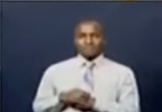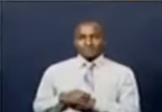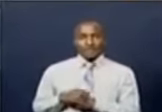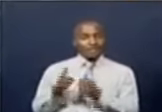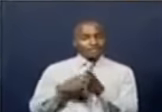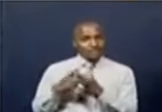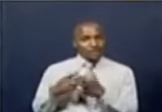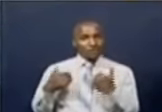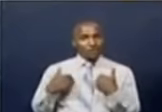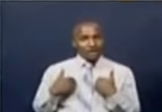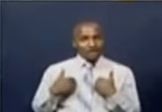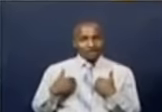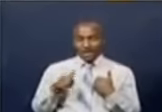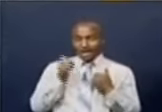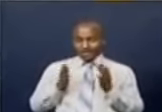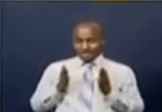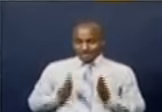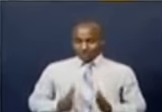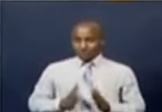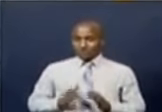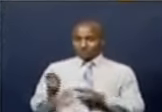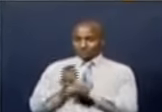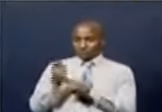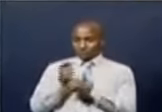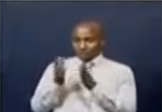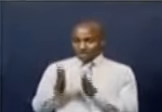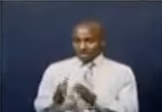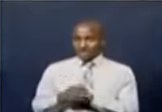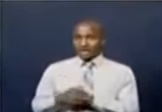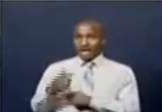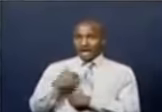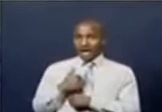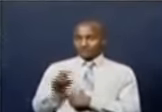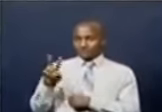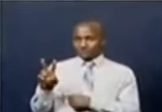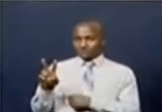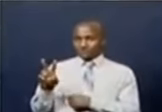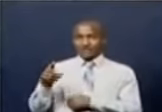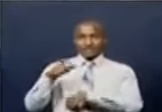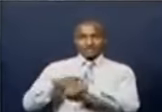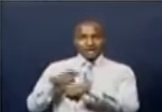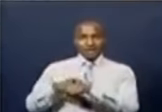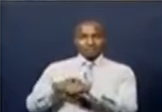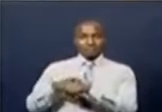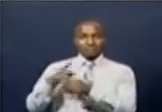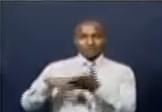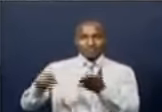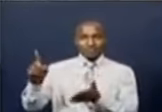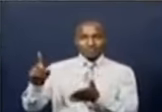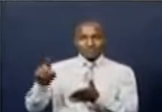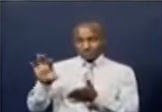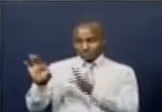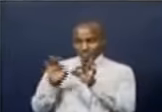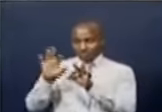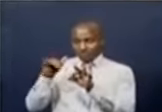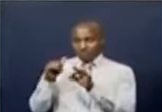we have personal trainers and coaches. So there are two parallel accreditation when you are doing accreditation. Right. For the selected from the